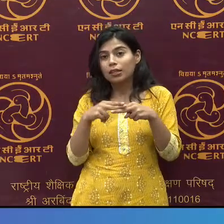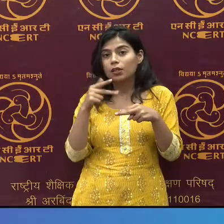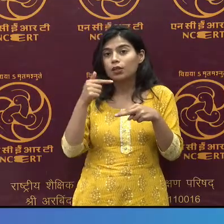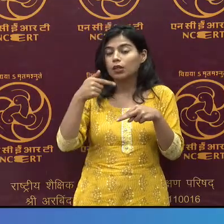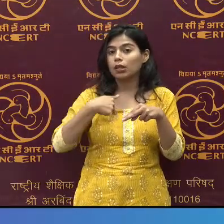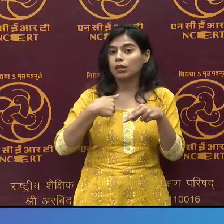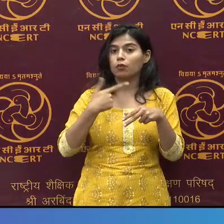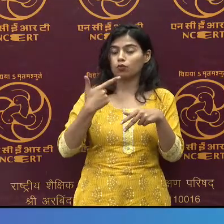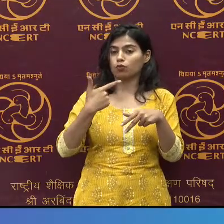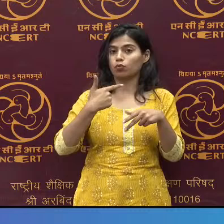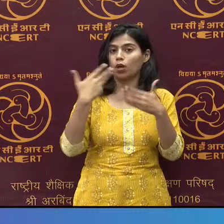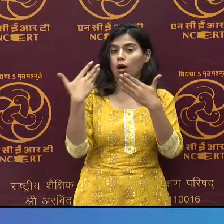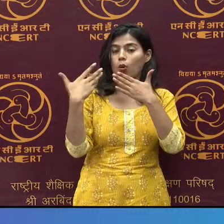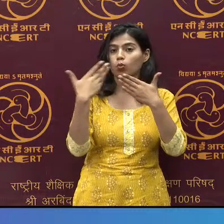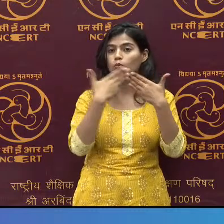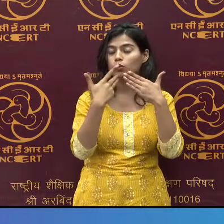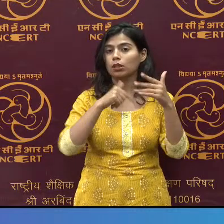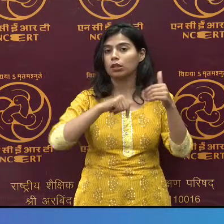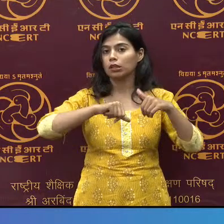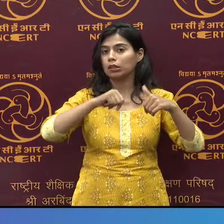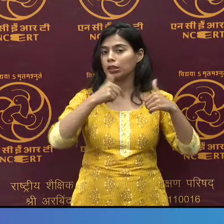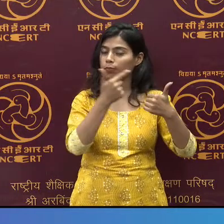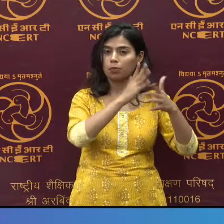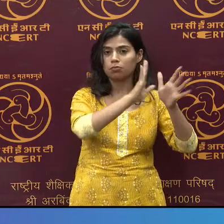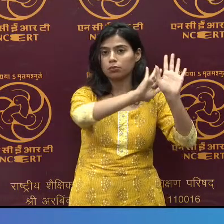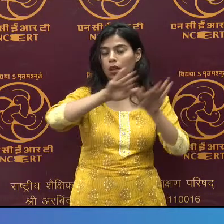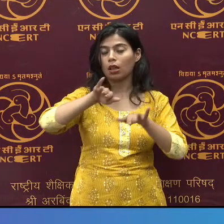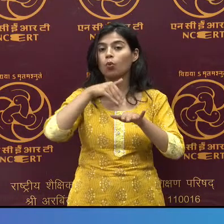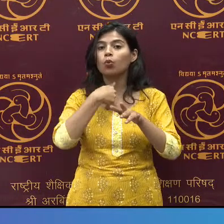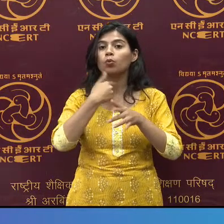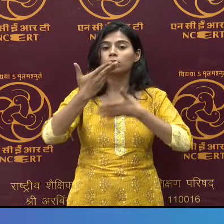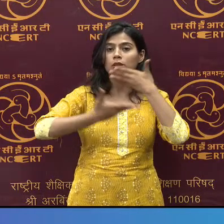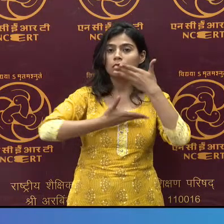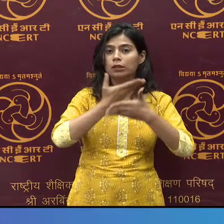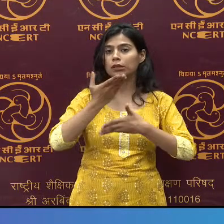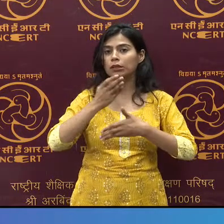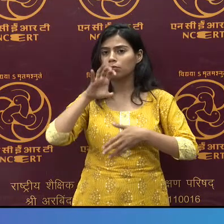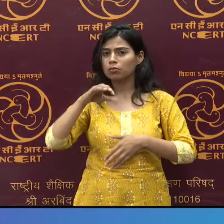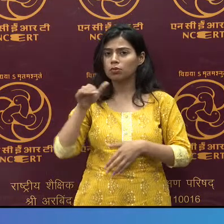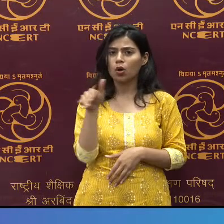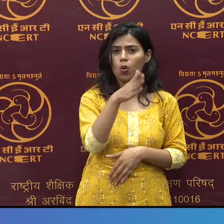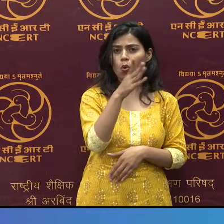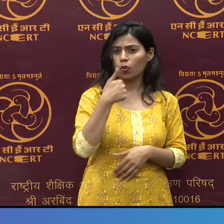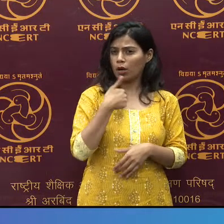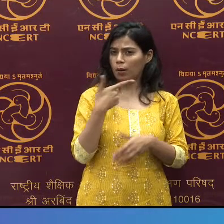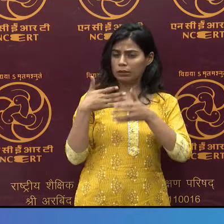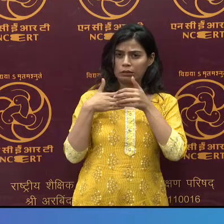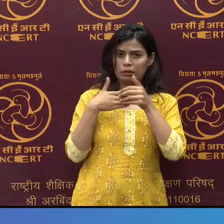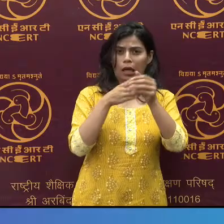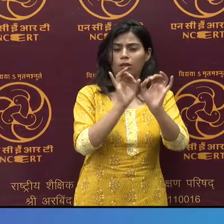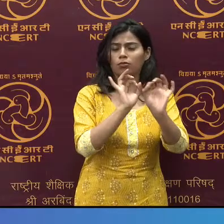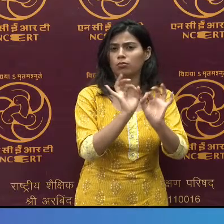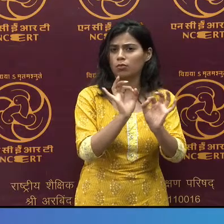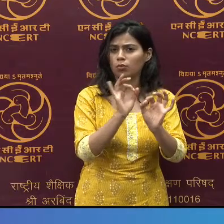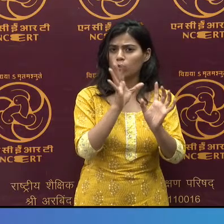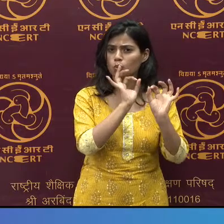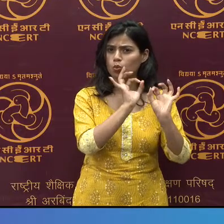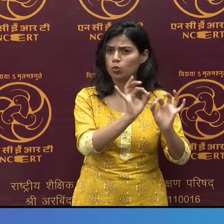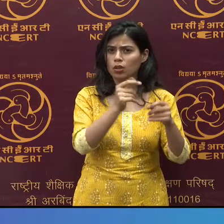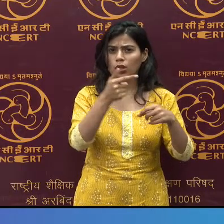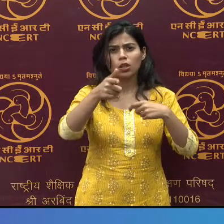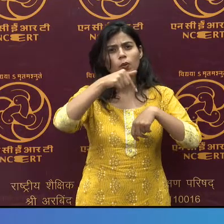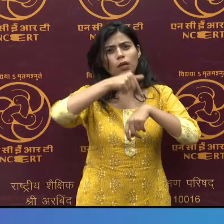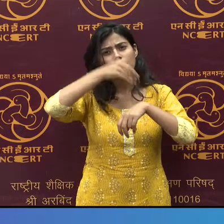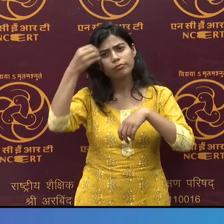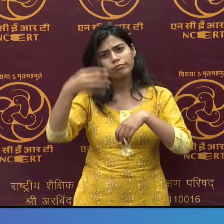coaching institutes are not helping them reach the right direction or not guiding them properly, it would be a wastage